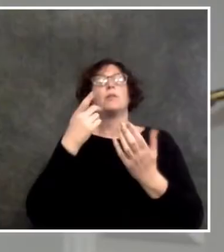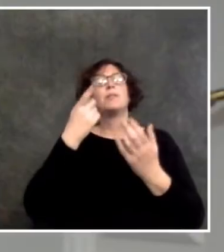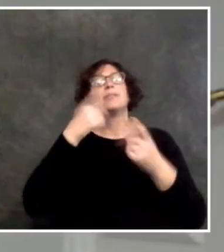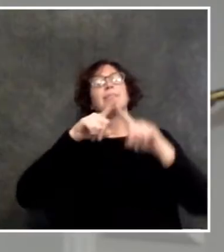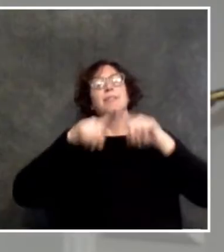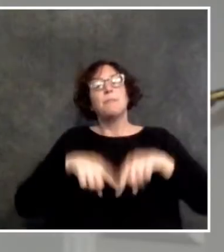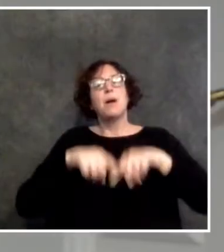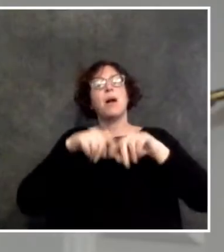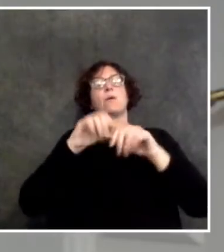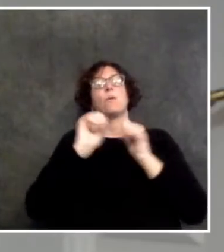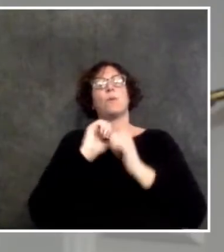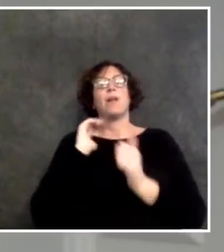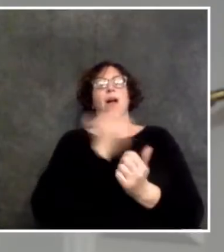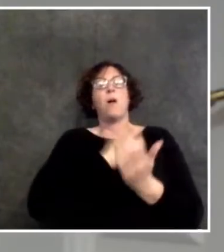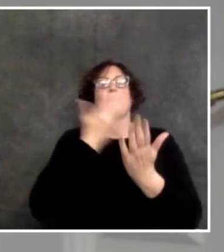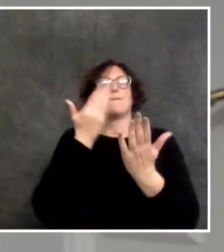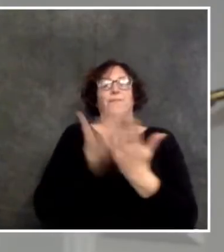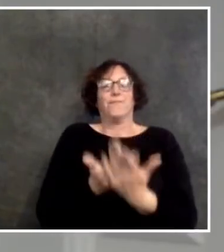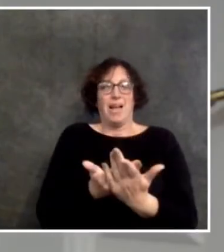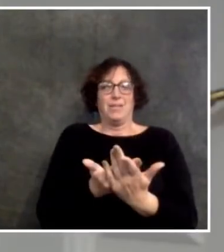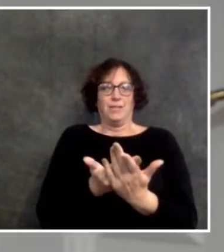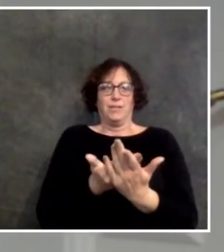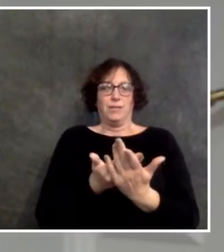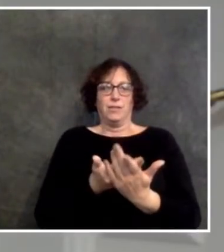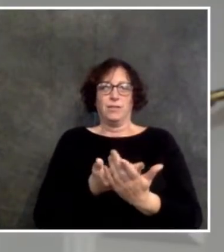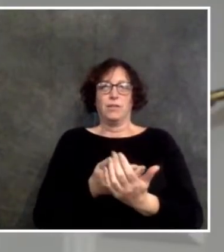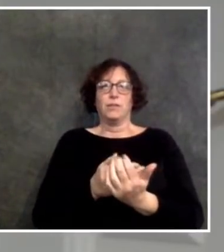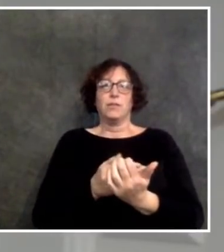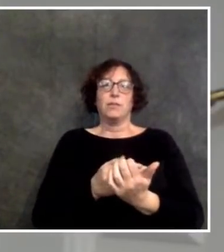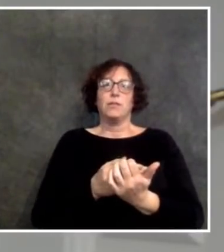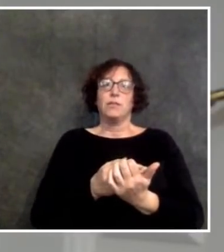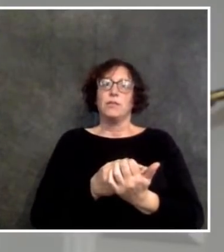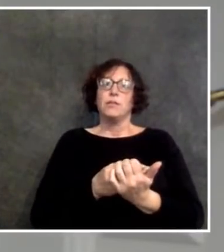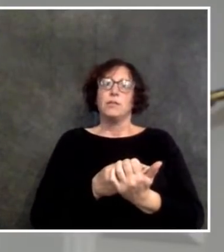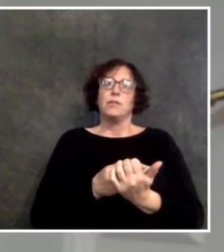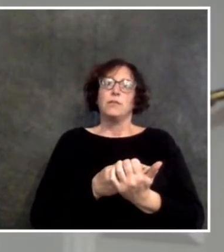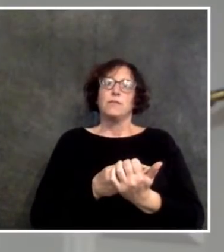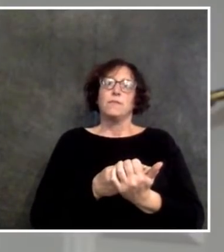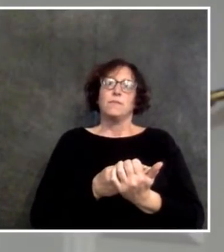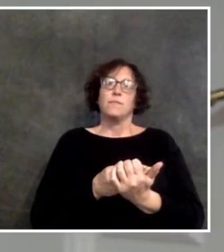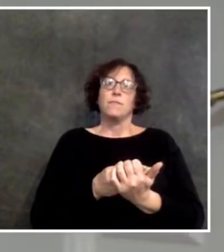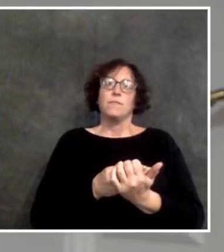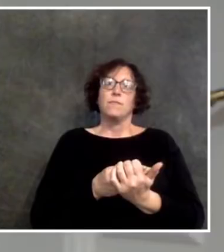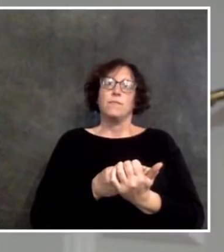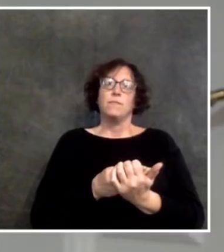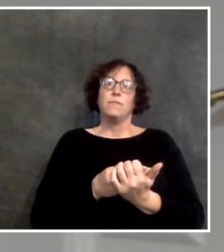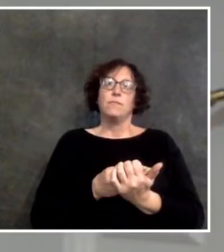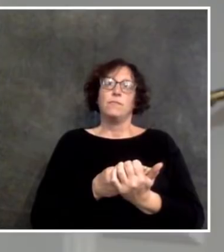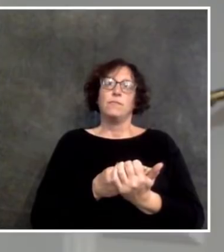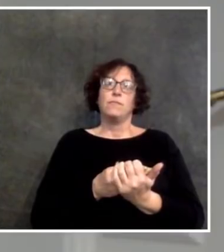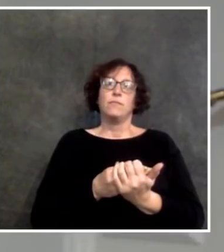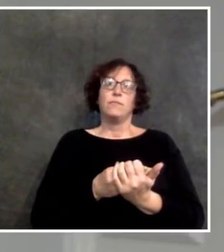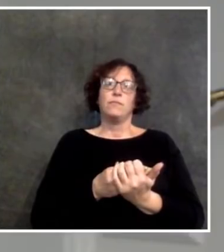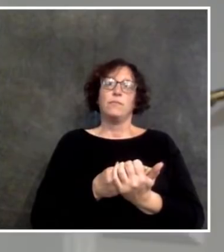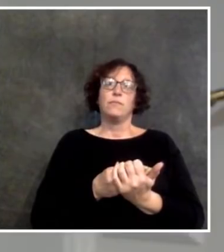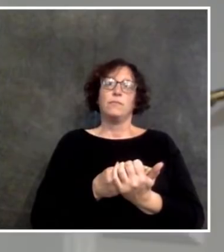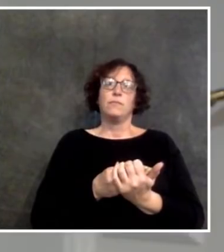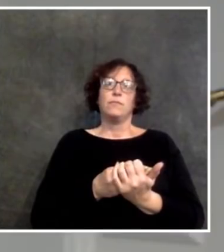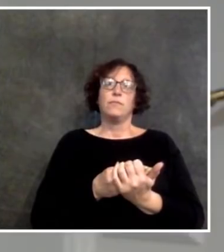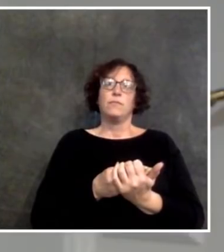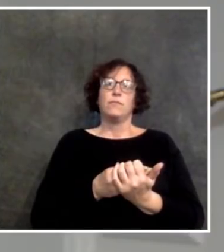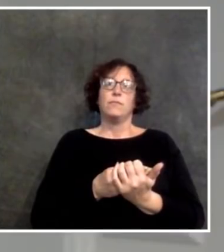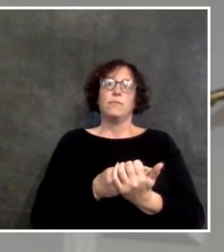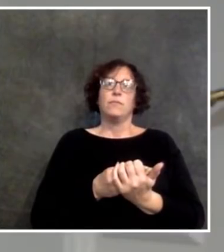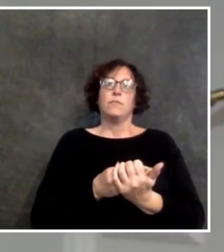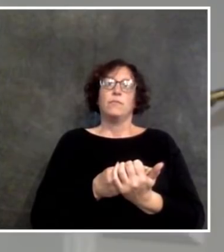also tried to sort of measure that with, although the evidence isn't there, if New Yorkers